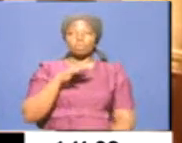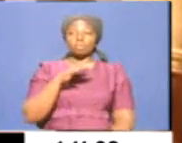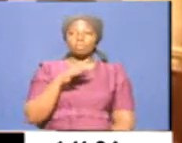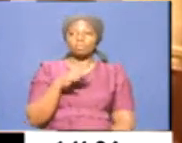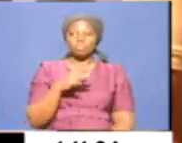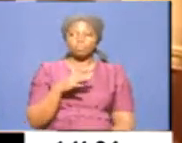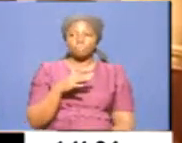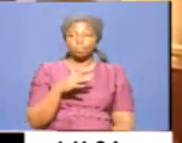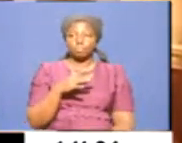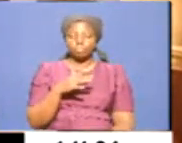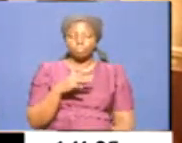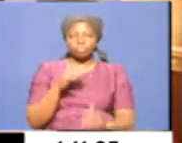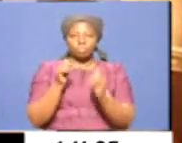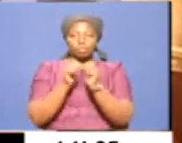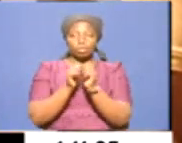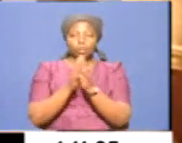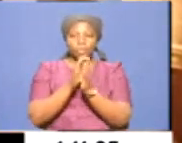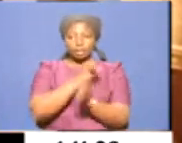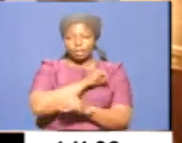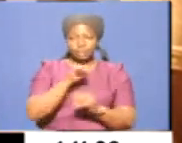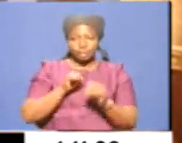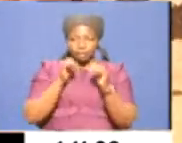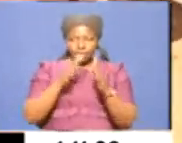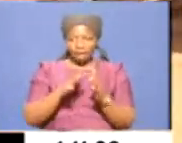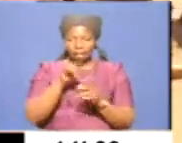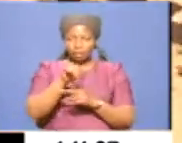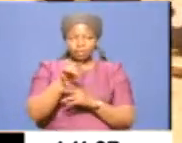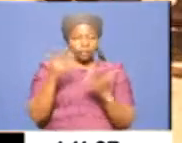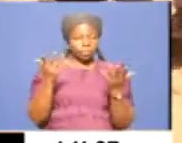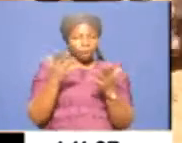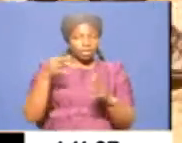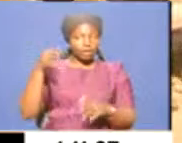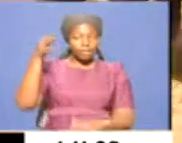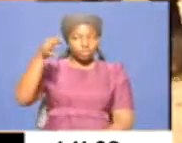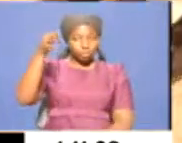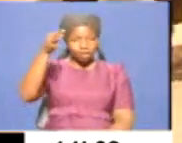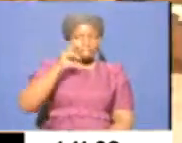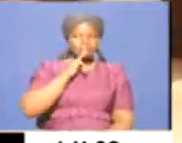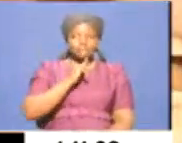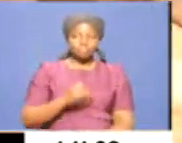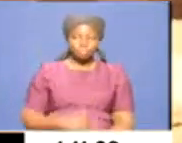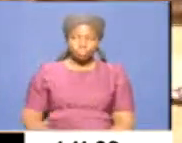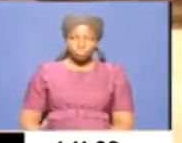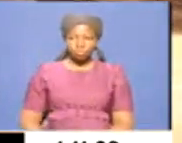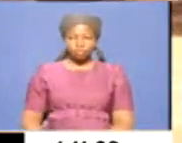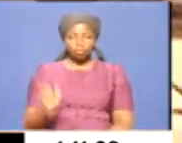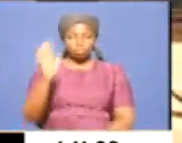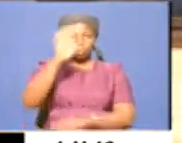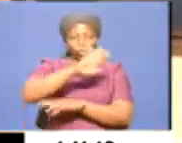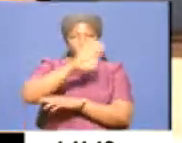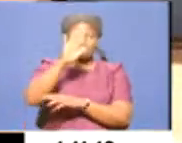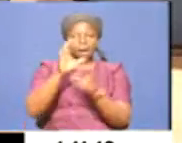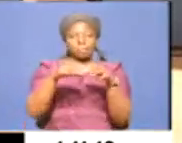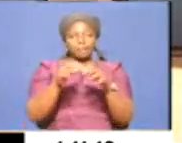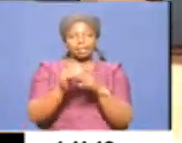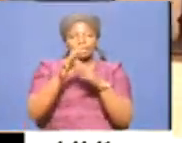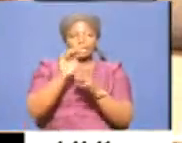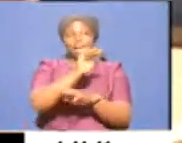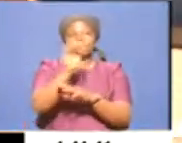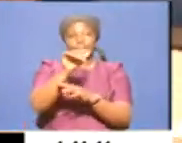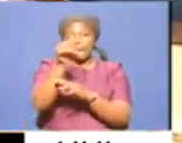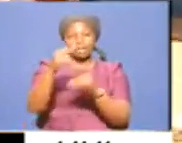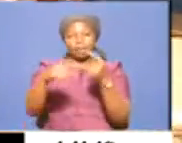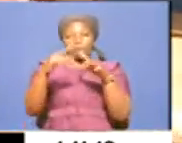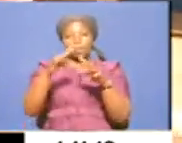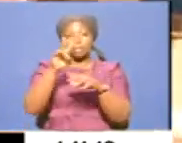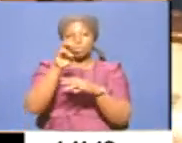to the country that this is where the future lies. The Wiper Party leader called on other contenders in the 2022 race to